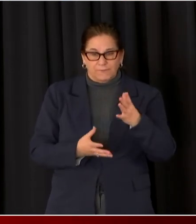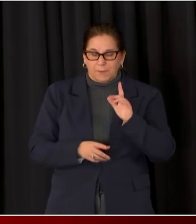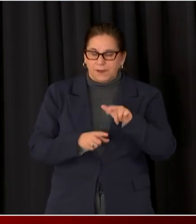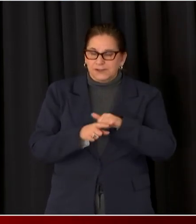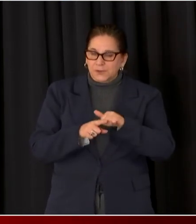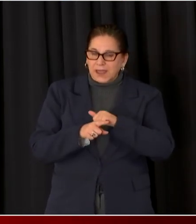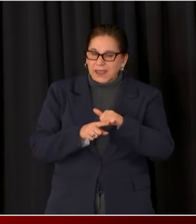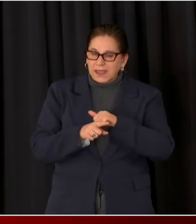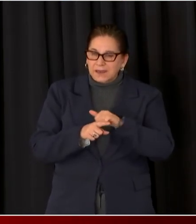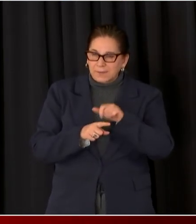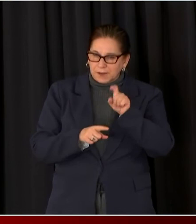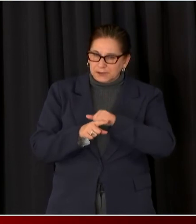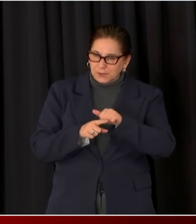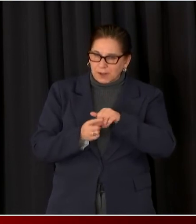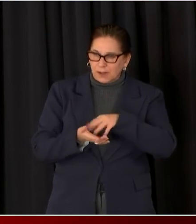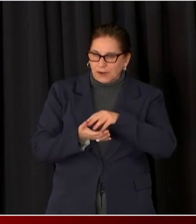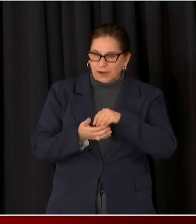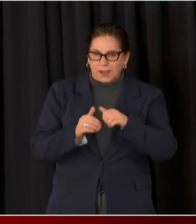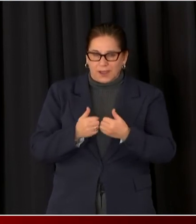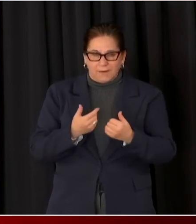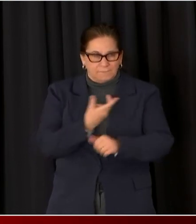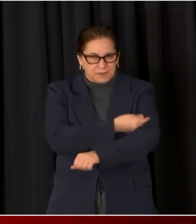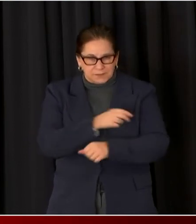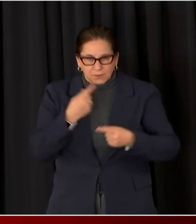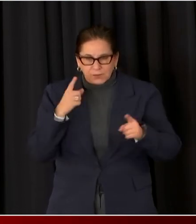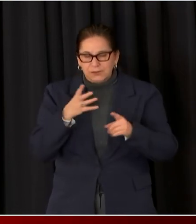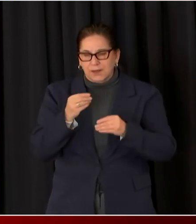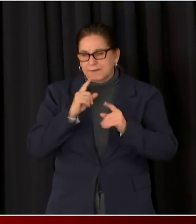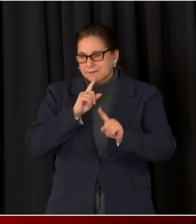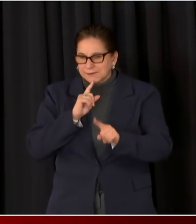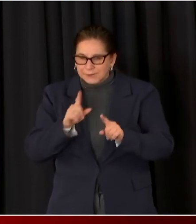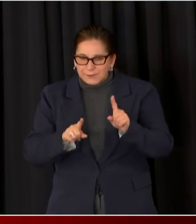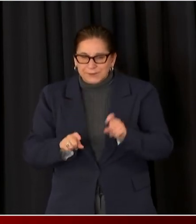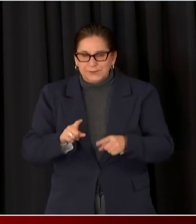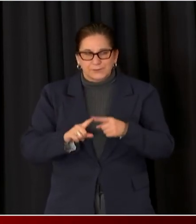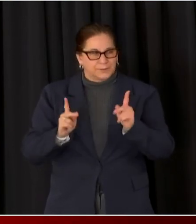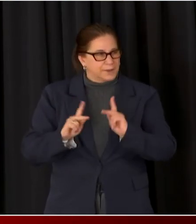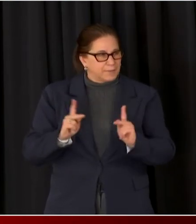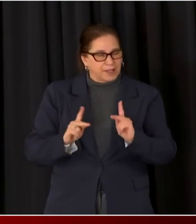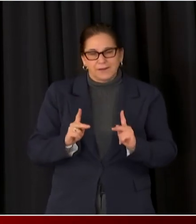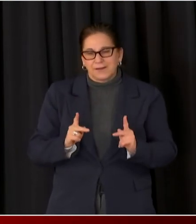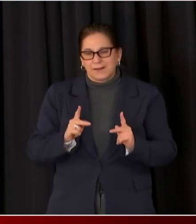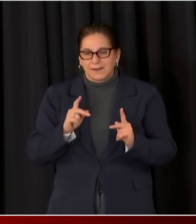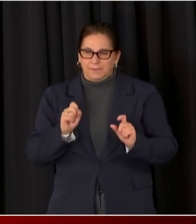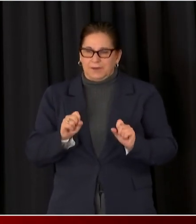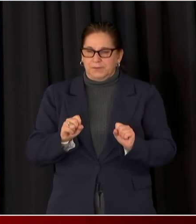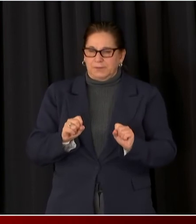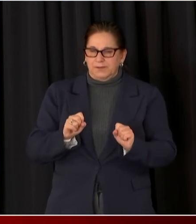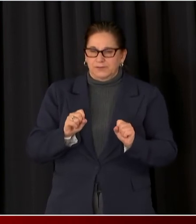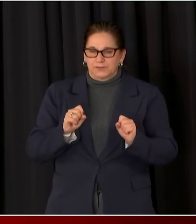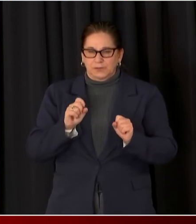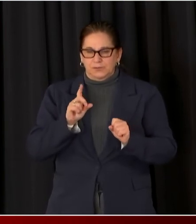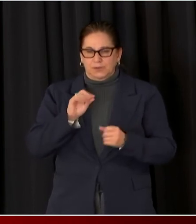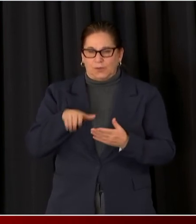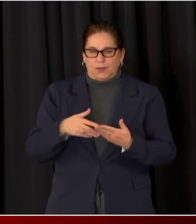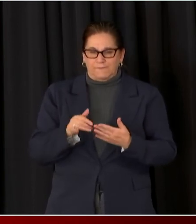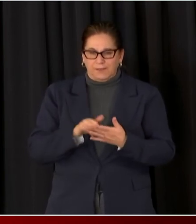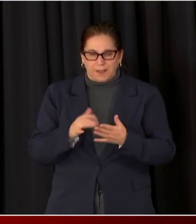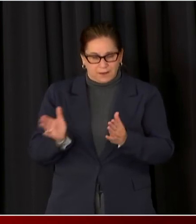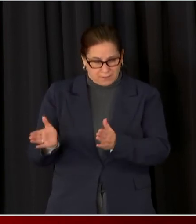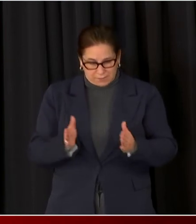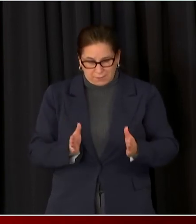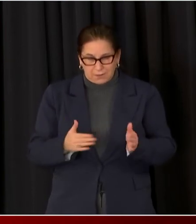in its own unique container. That container can only be opened twice a day. So you want people to really be able to be trained on those